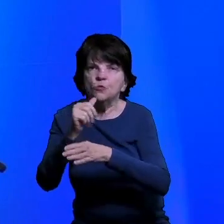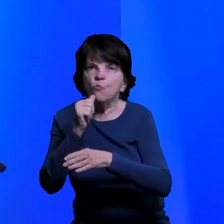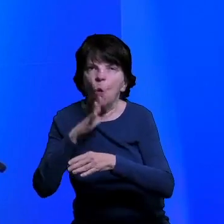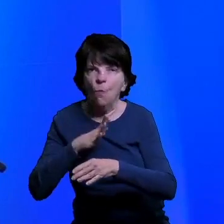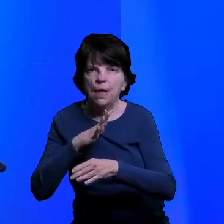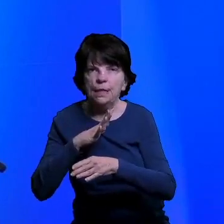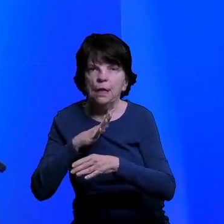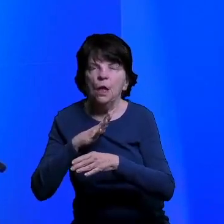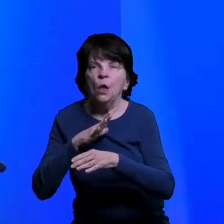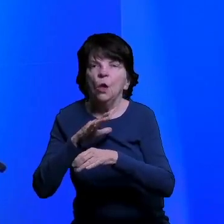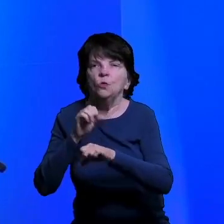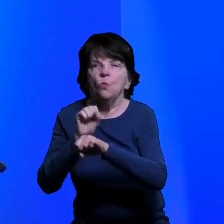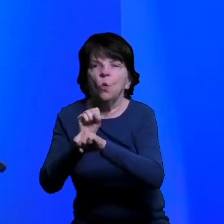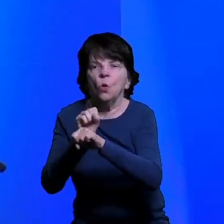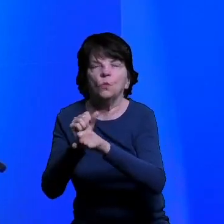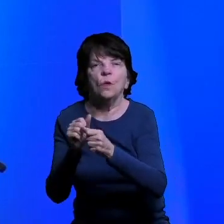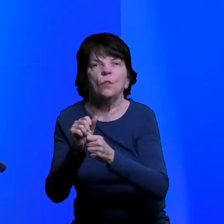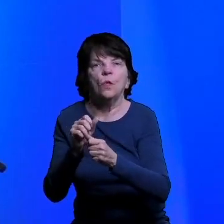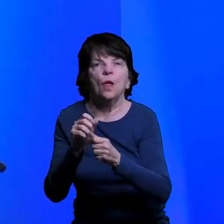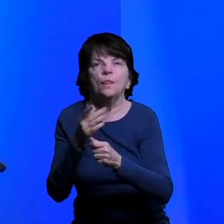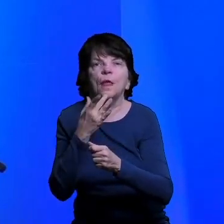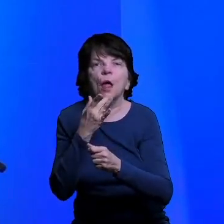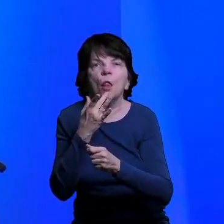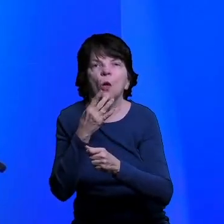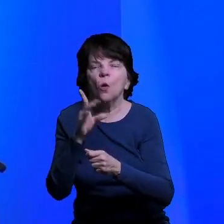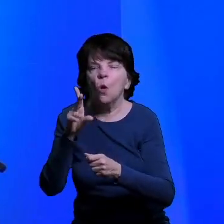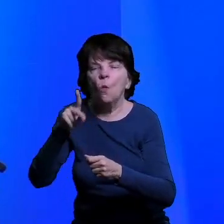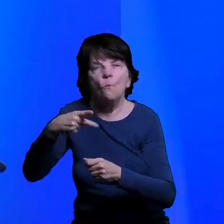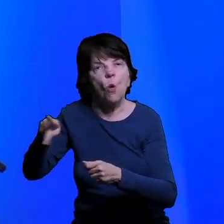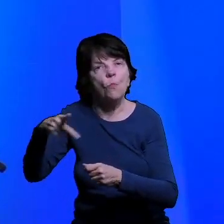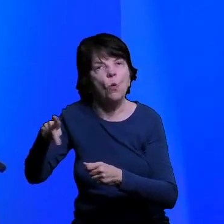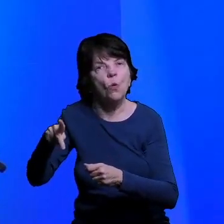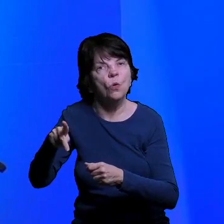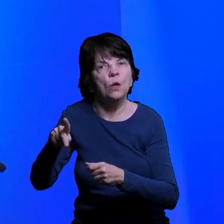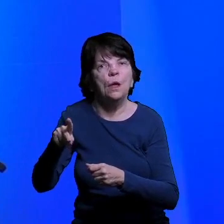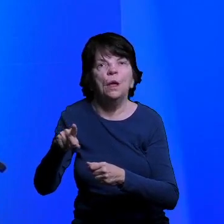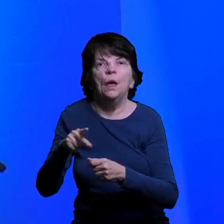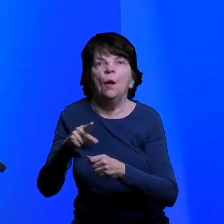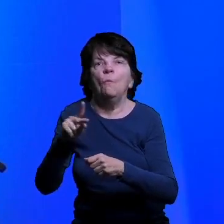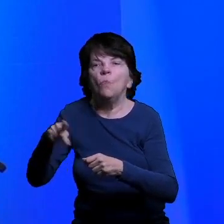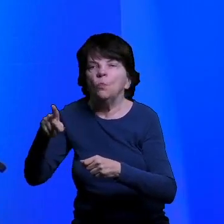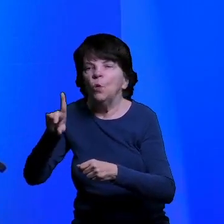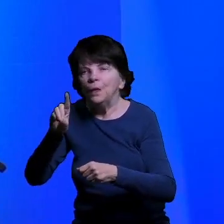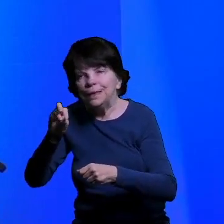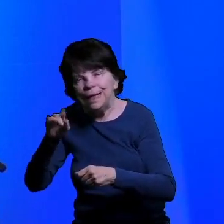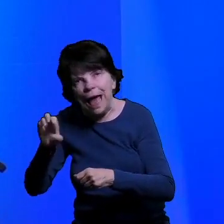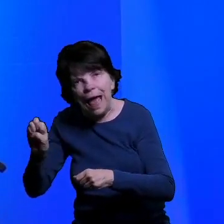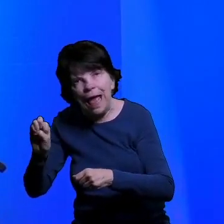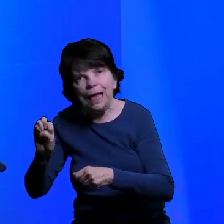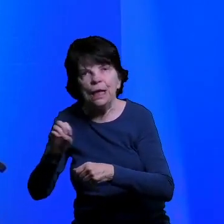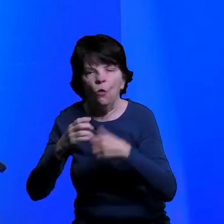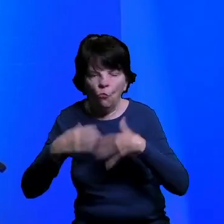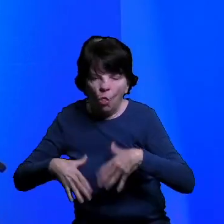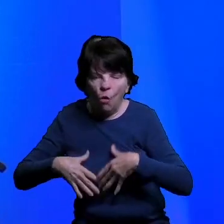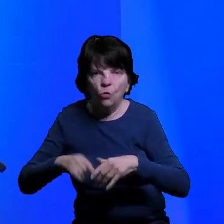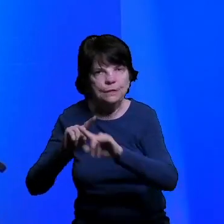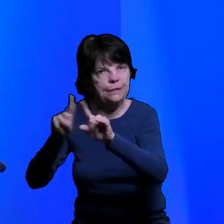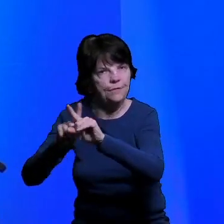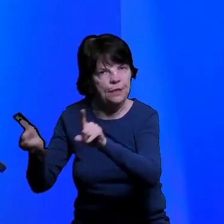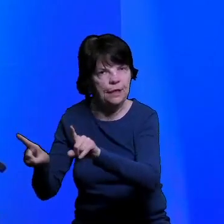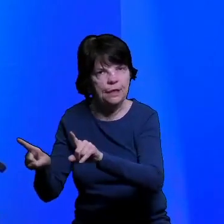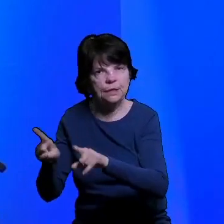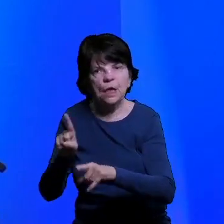in purple, the color purple, how Lydia was used of the Lord with her wealth and her influence and